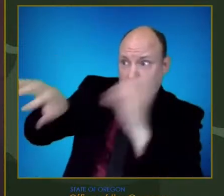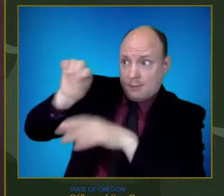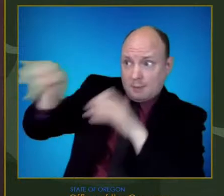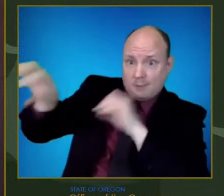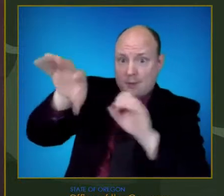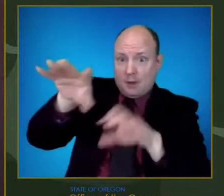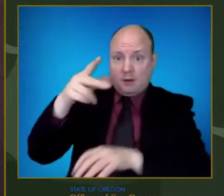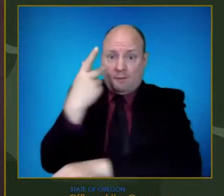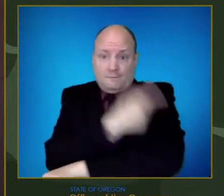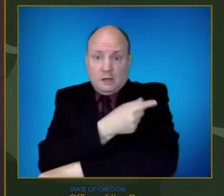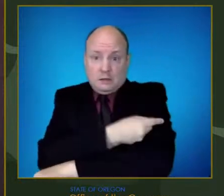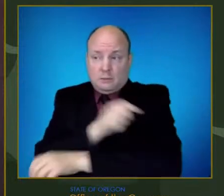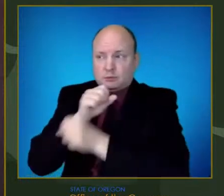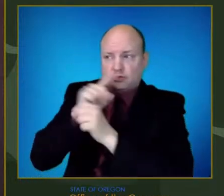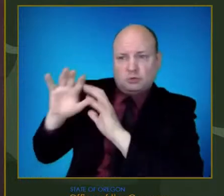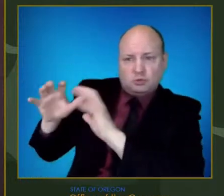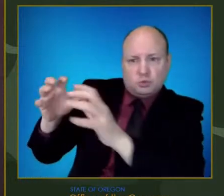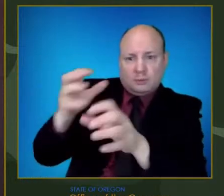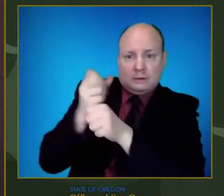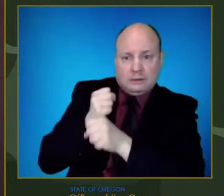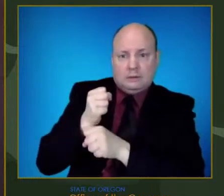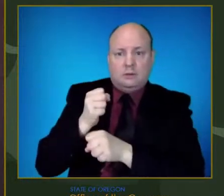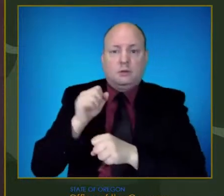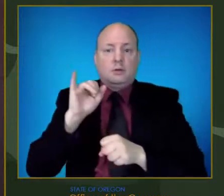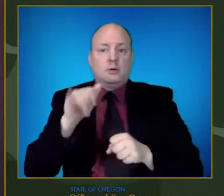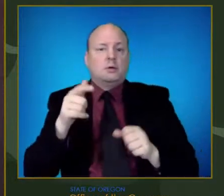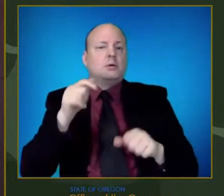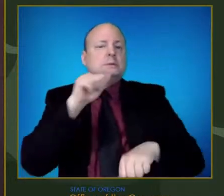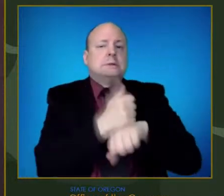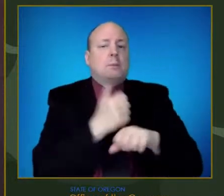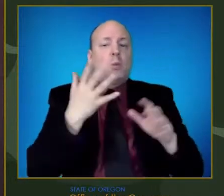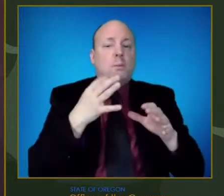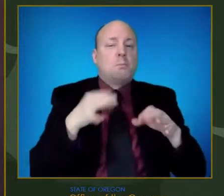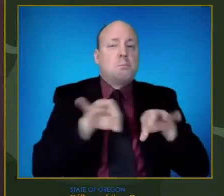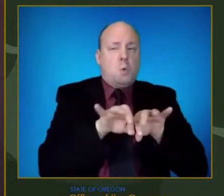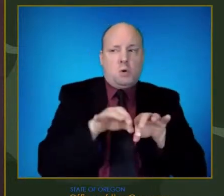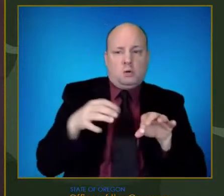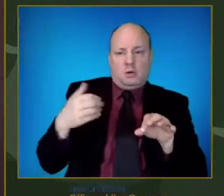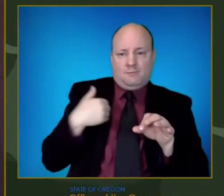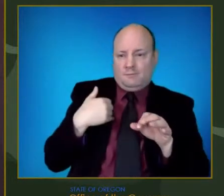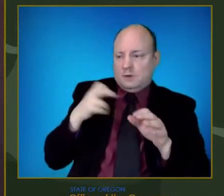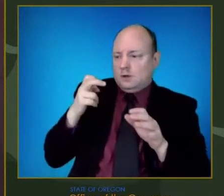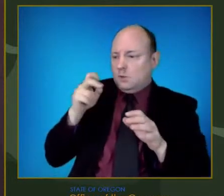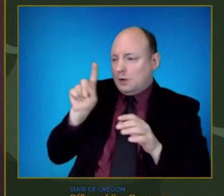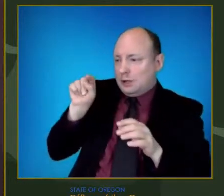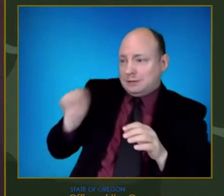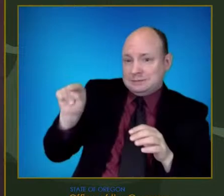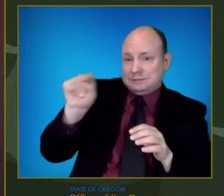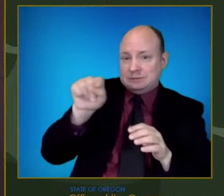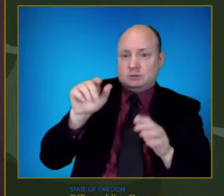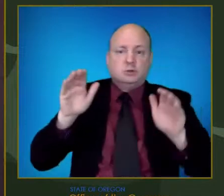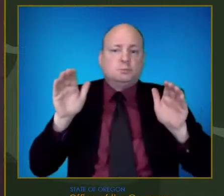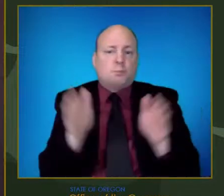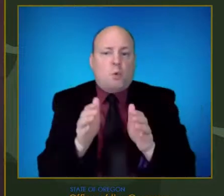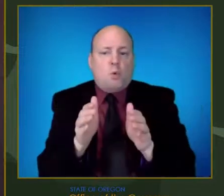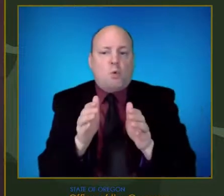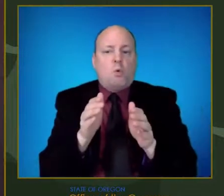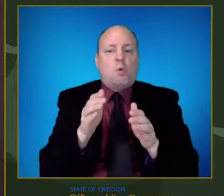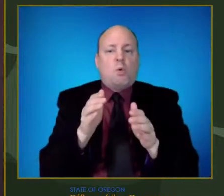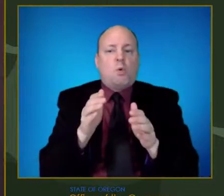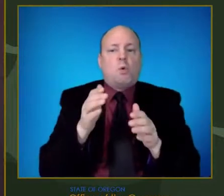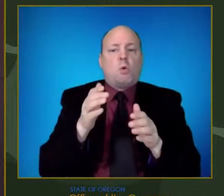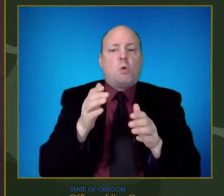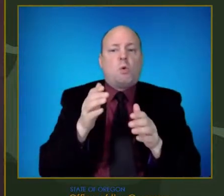sites. Take, for example, Morrow County, where just over 1,000 people were vaccinated over 4